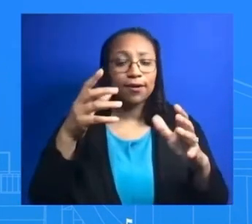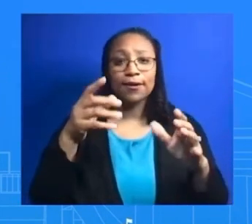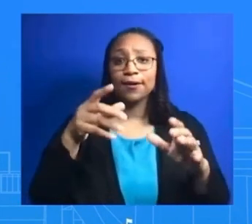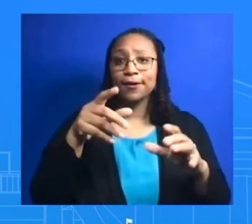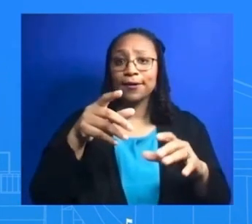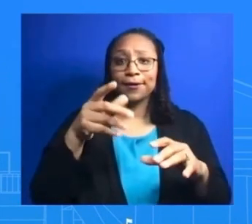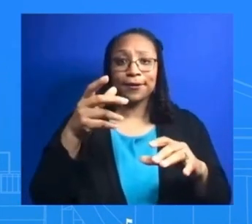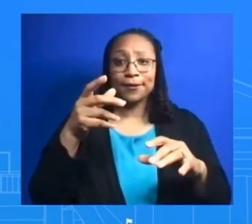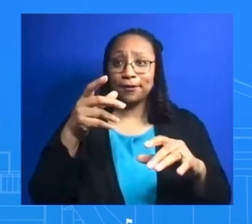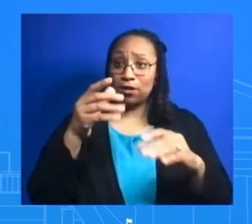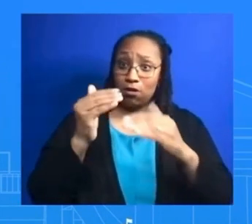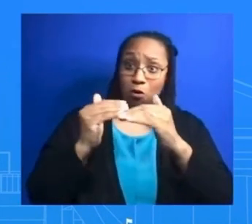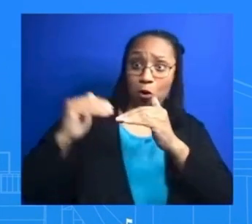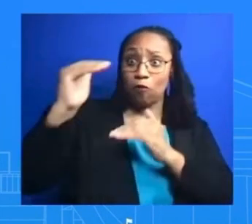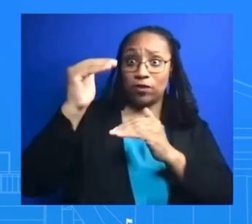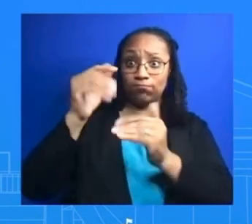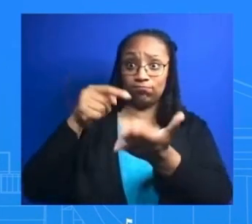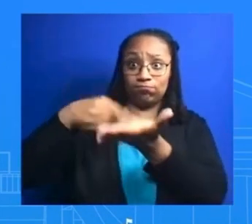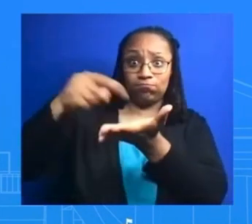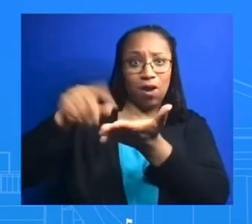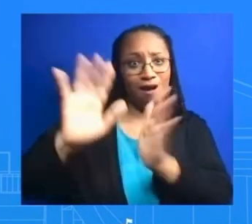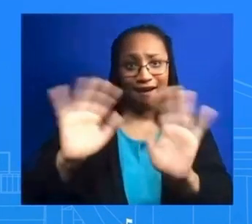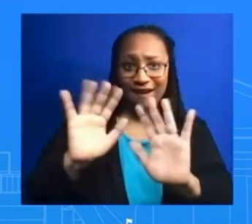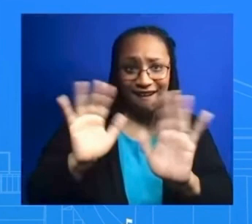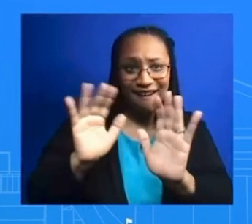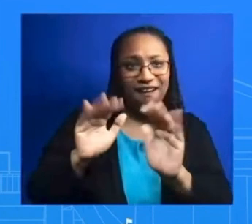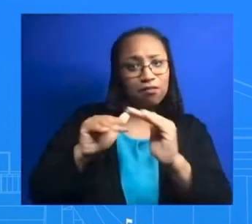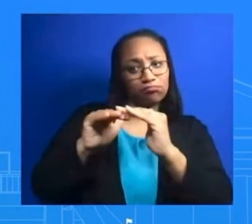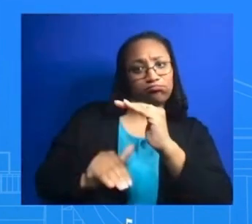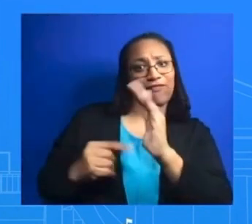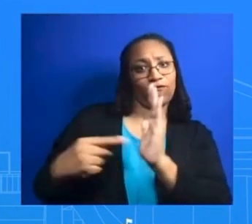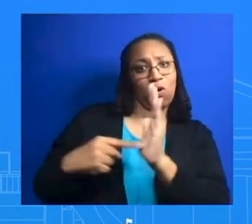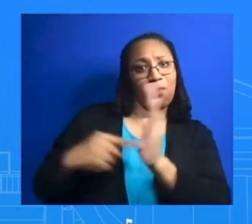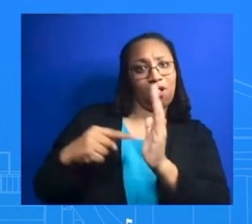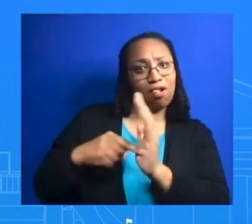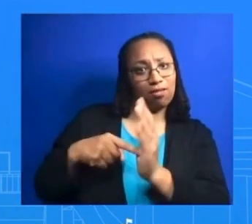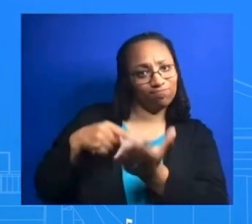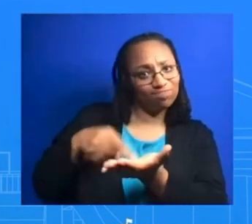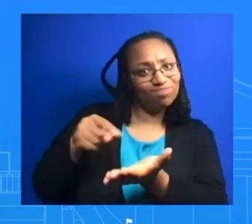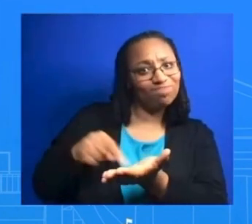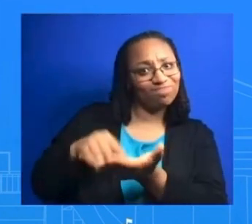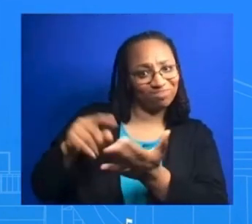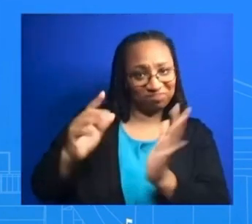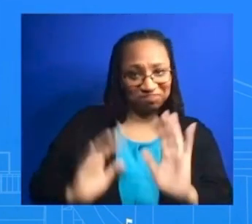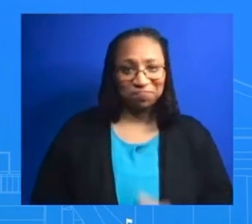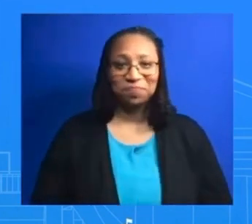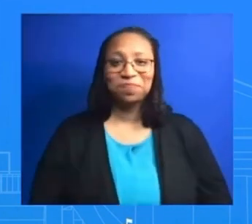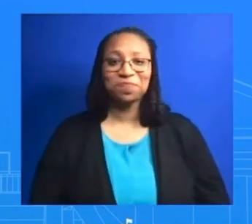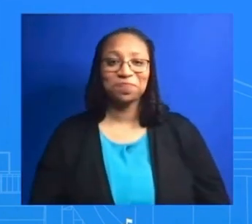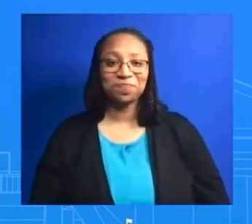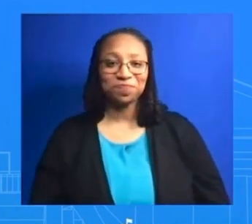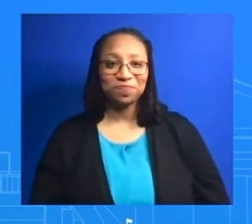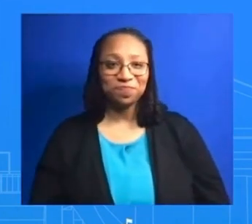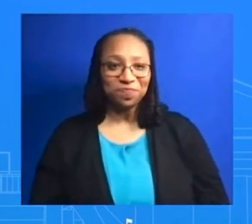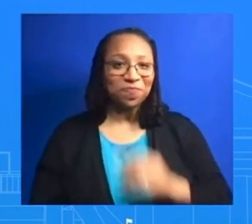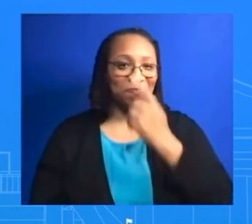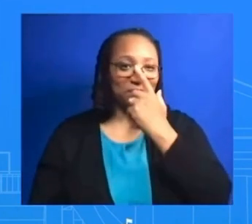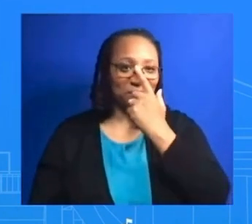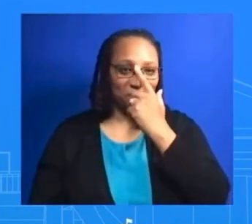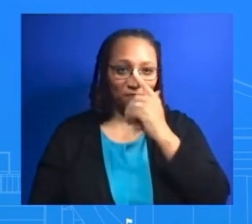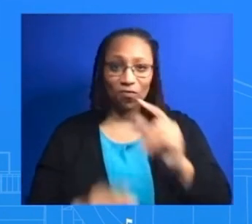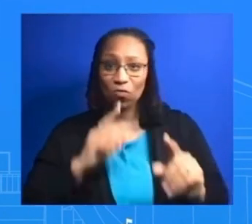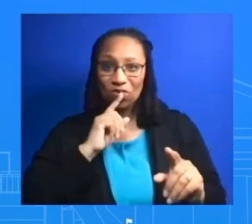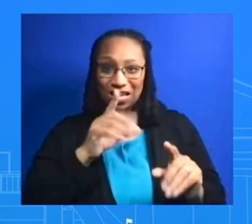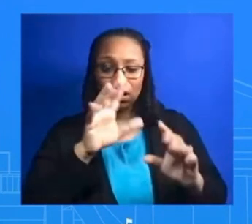as the president mentioned, we're creating an on-ramp for repayment for up to 1 year for those who need it.